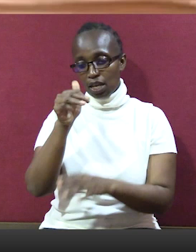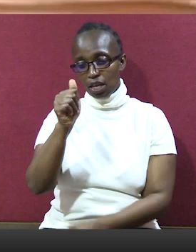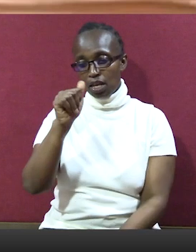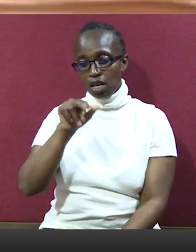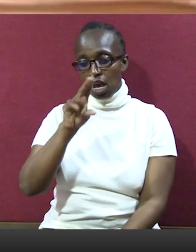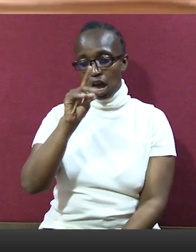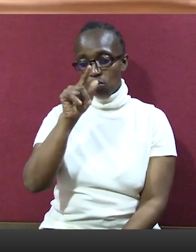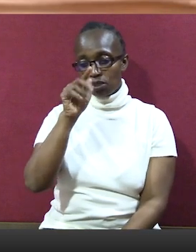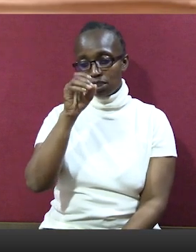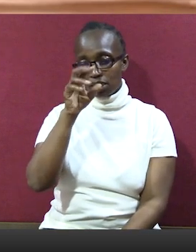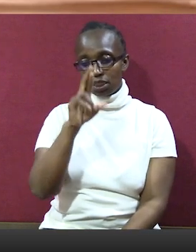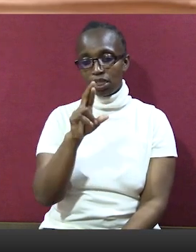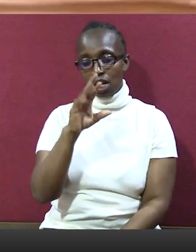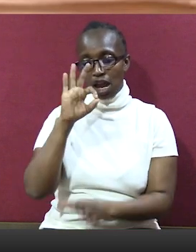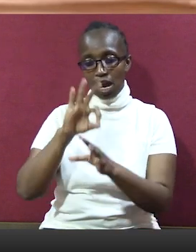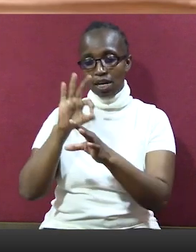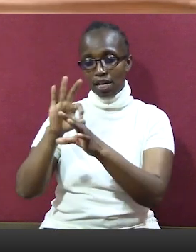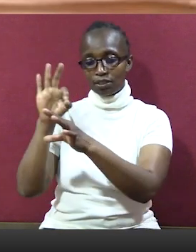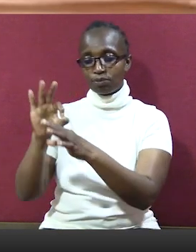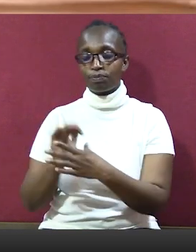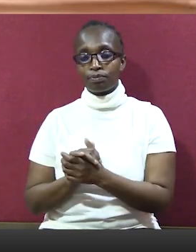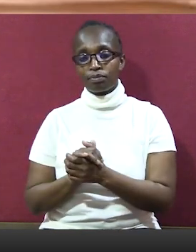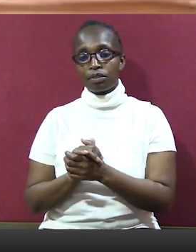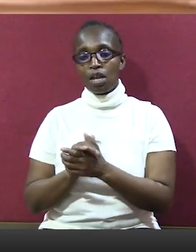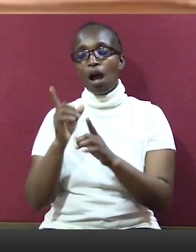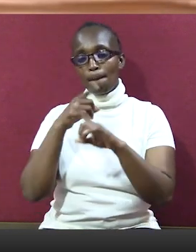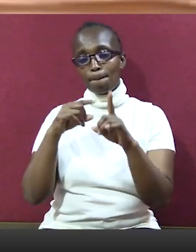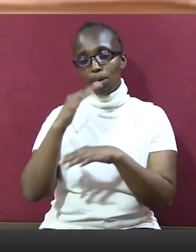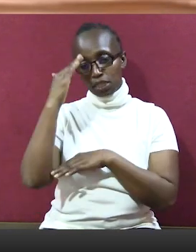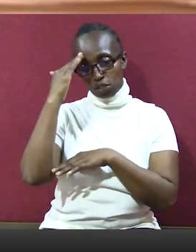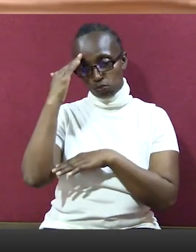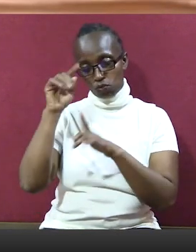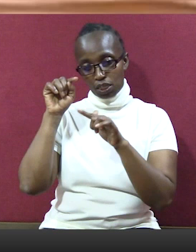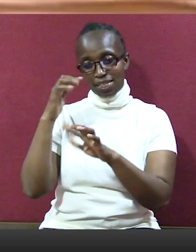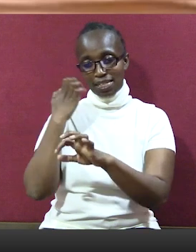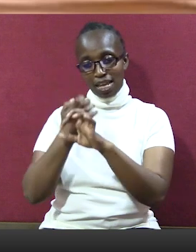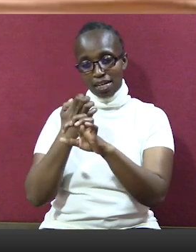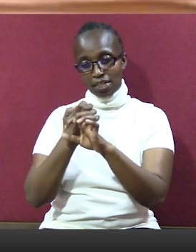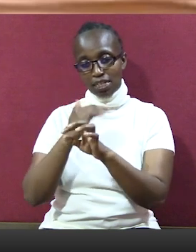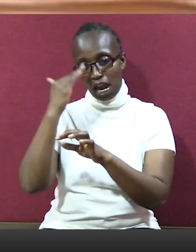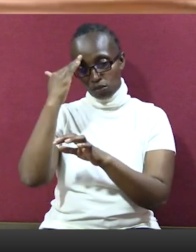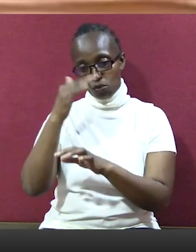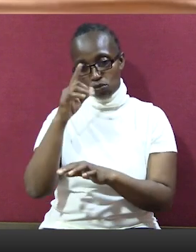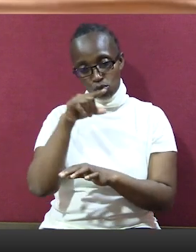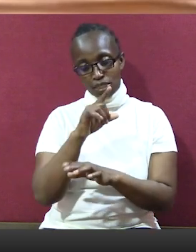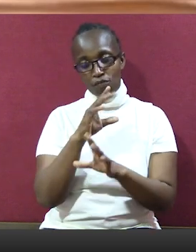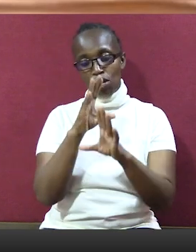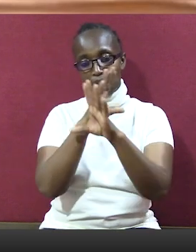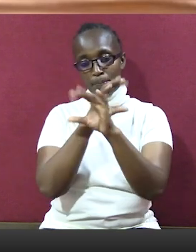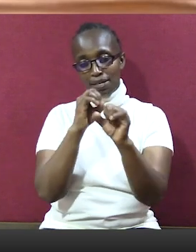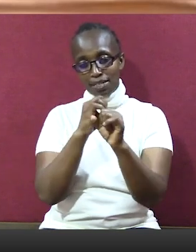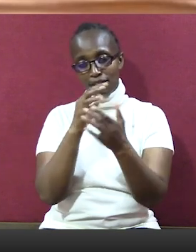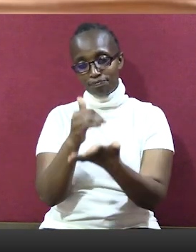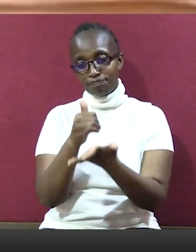me, impeaching a woman who has gone to election and won makes me very sad, because I know that is difficult. So I know you are still the president